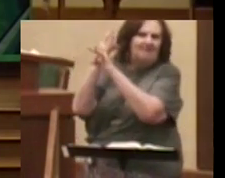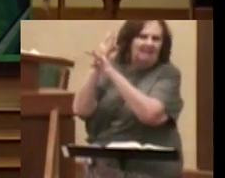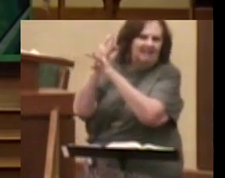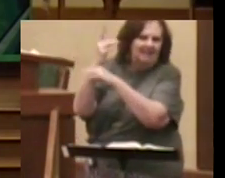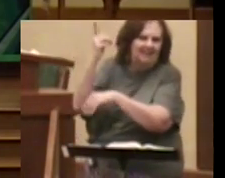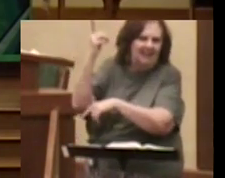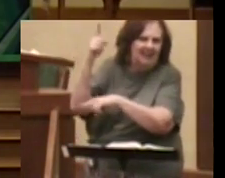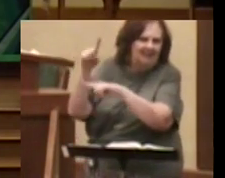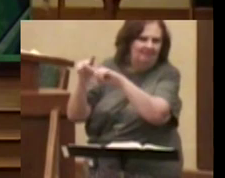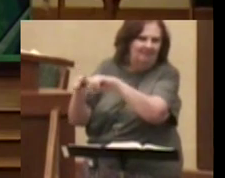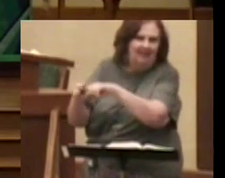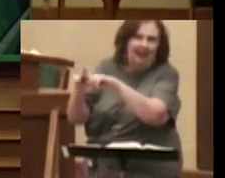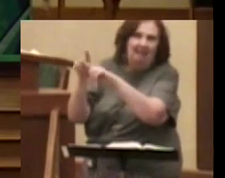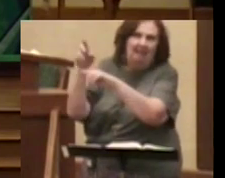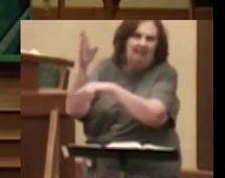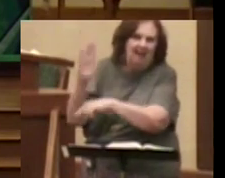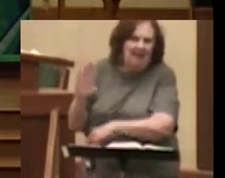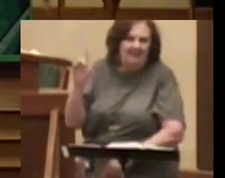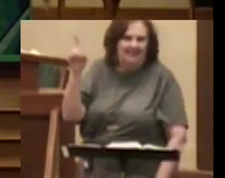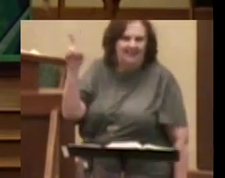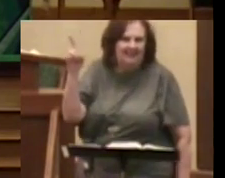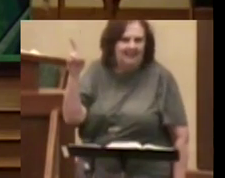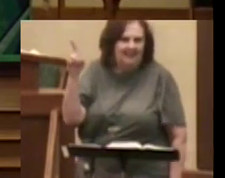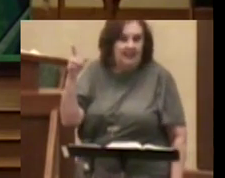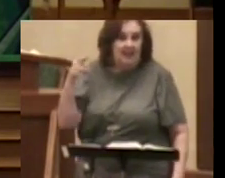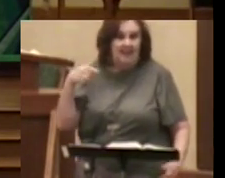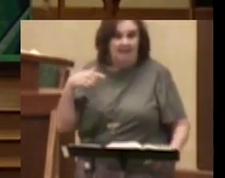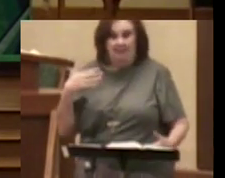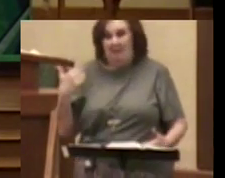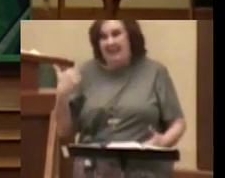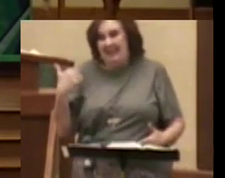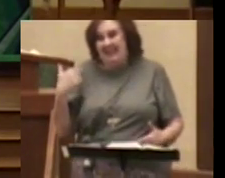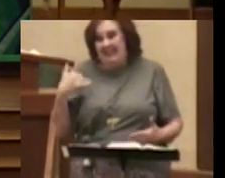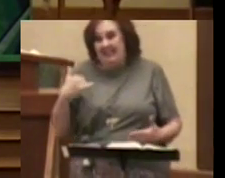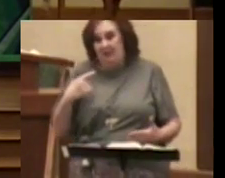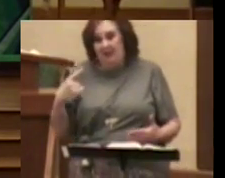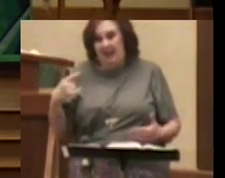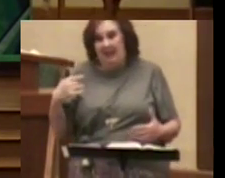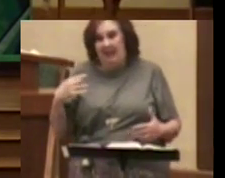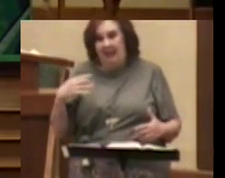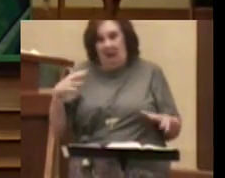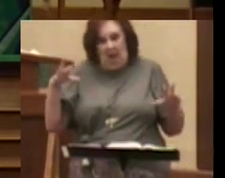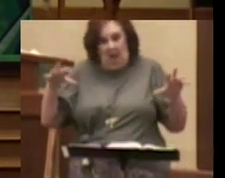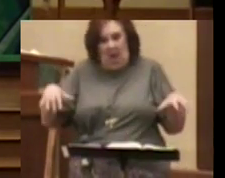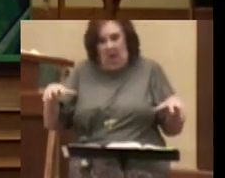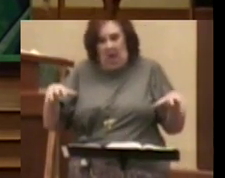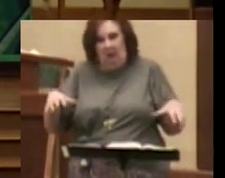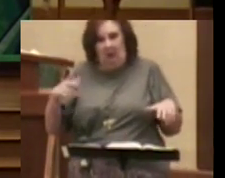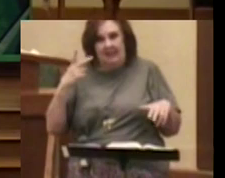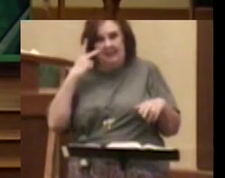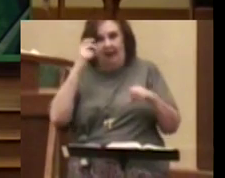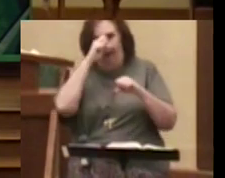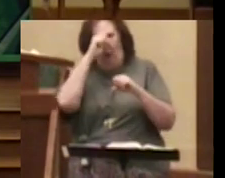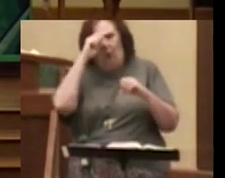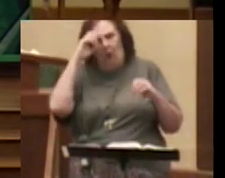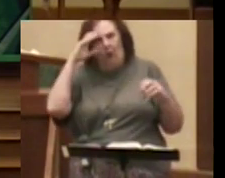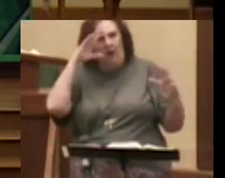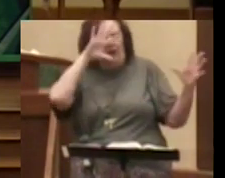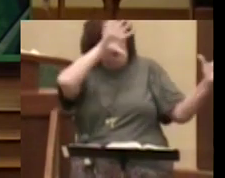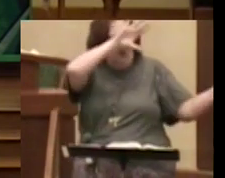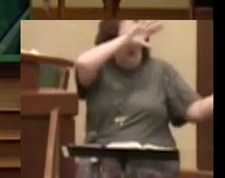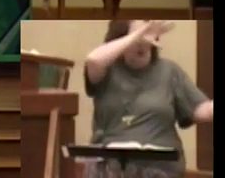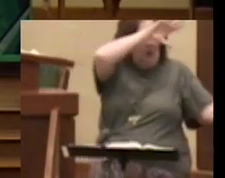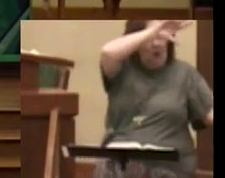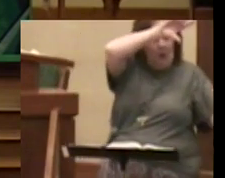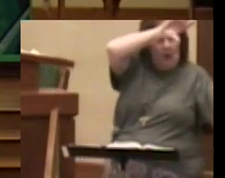God. Maybe even in the midst of the storm this past week, even as you saw images of that shelf cloud looming